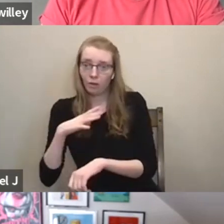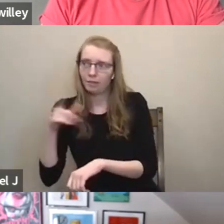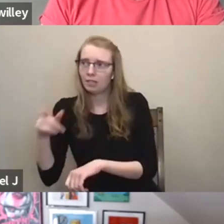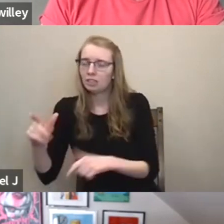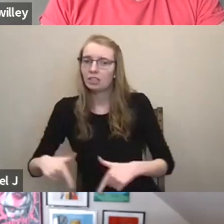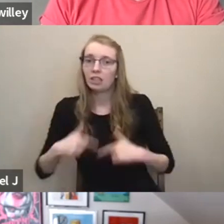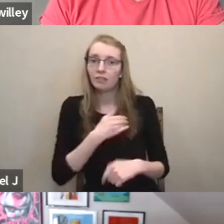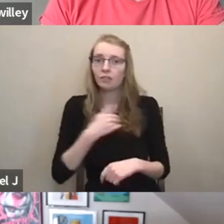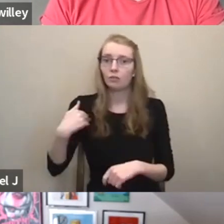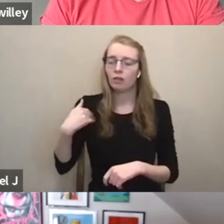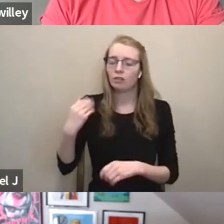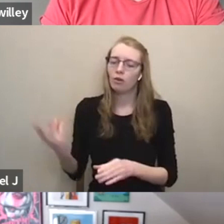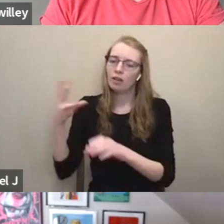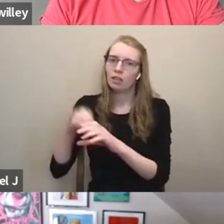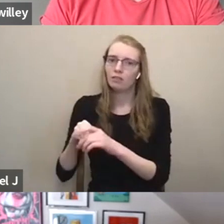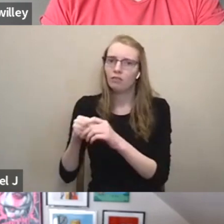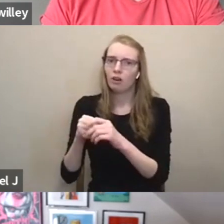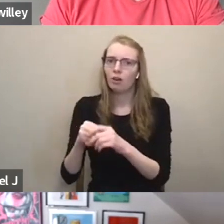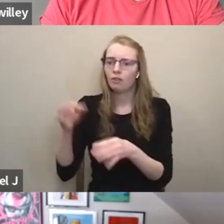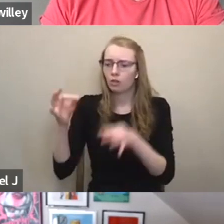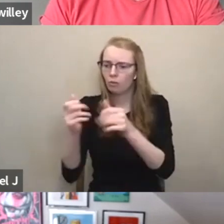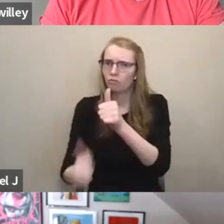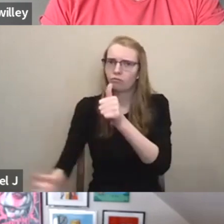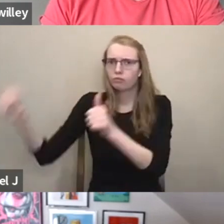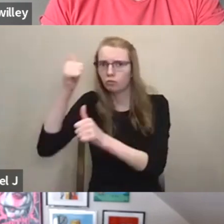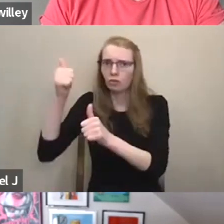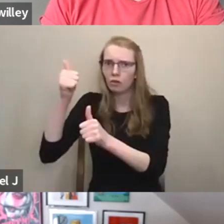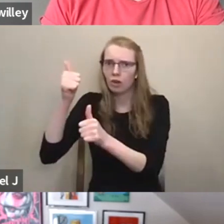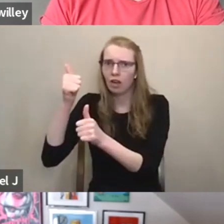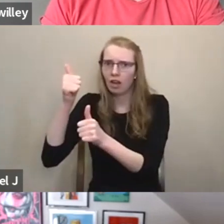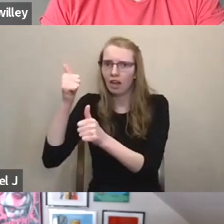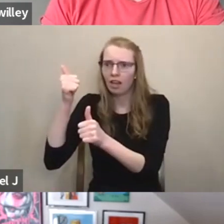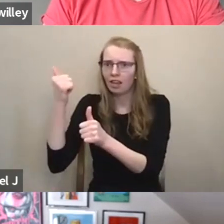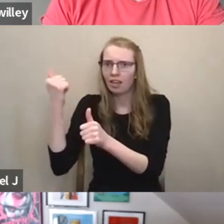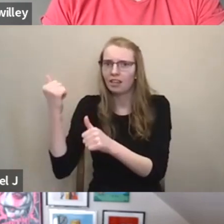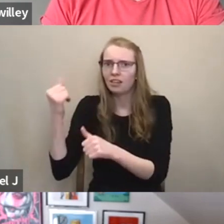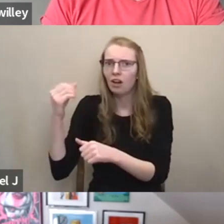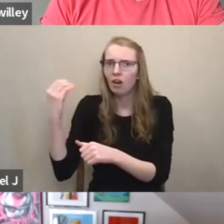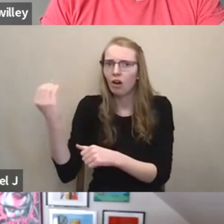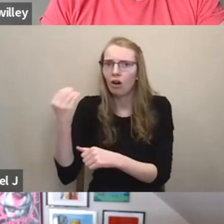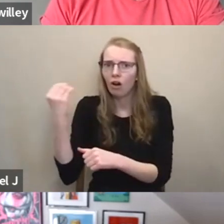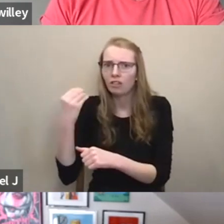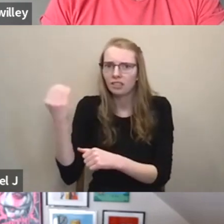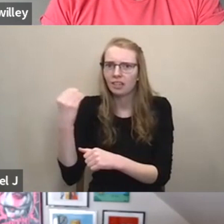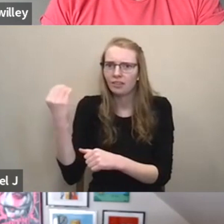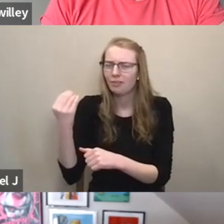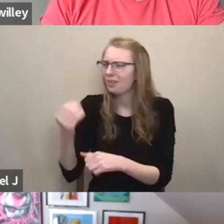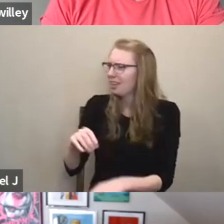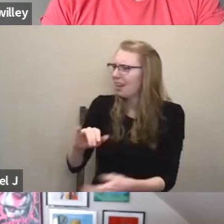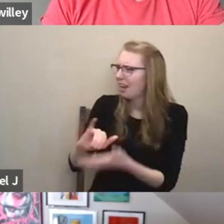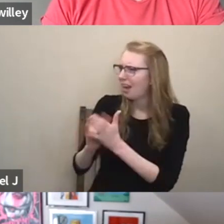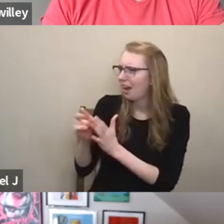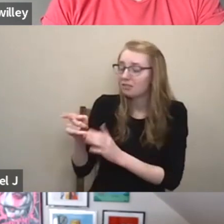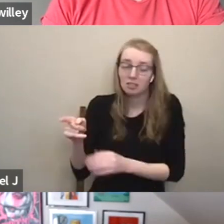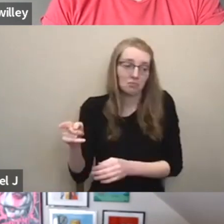of Ontario. And I said, how? And she said, yeah, I just learned English like 3 years before. And I said, how did you do that? She said, well, I just followed my nose. I